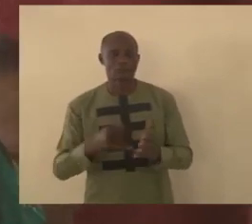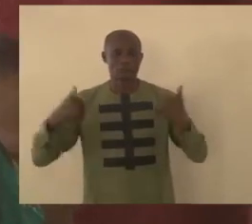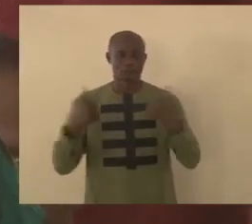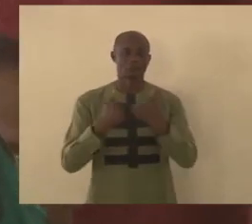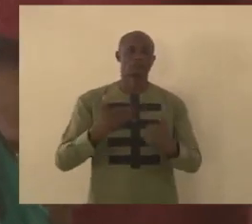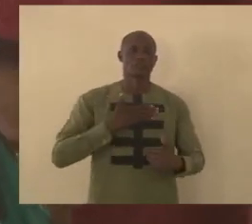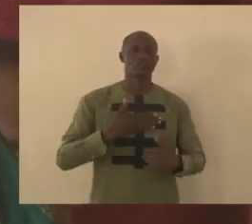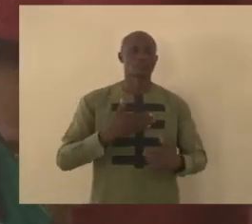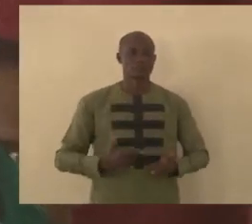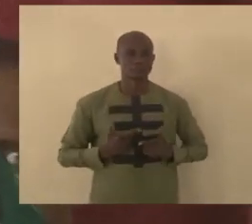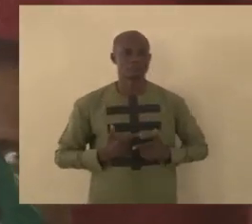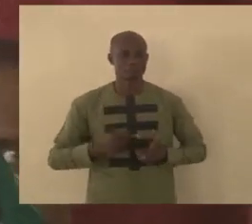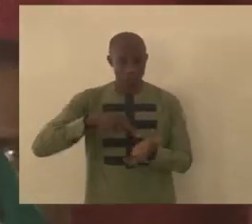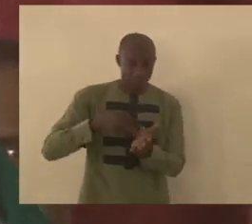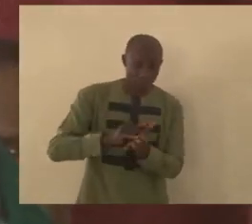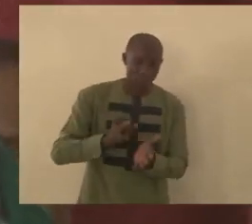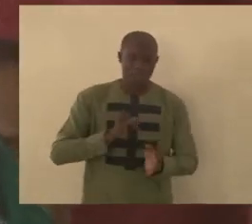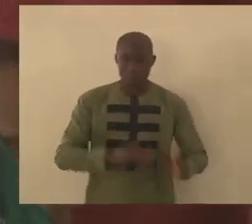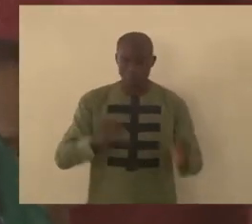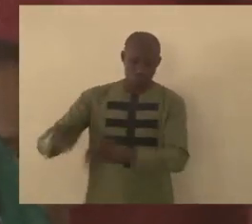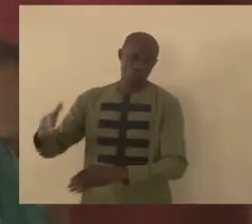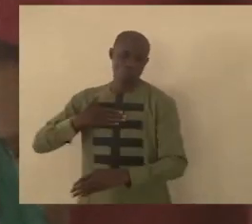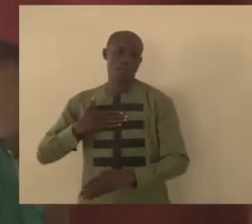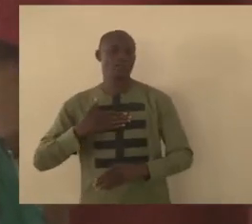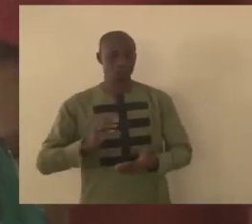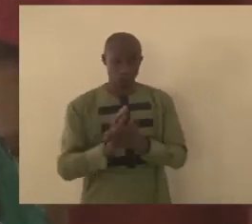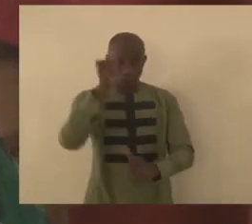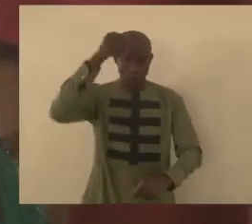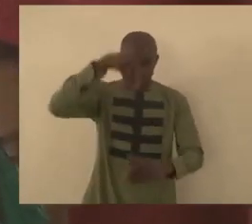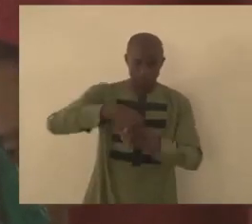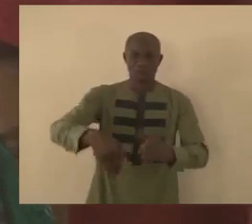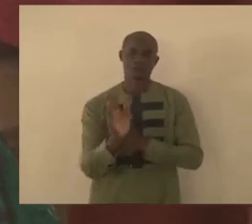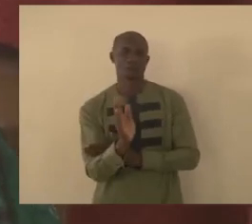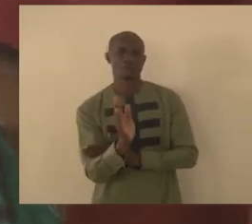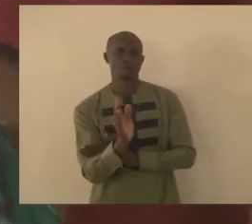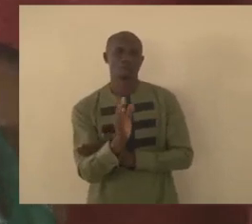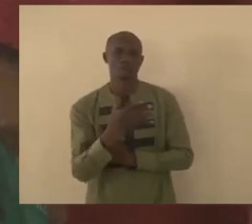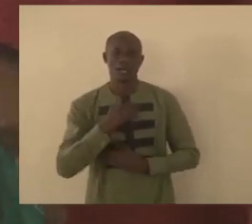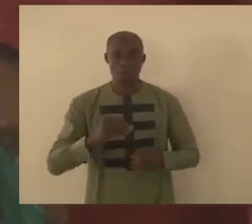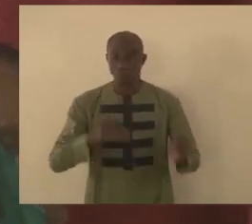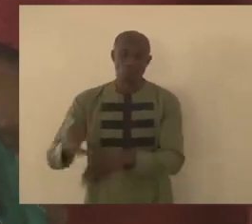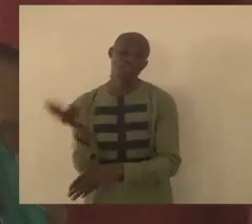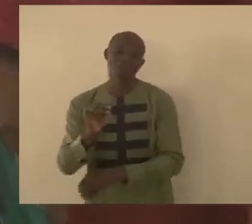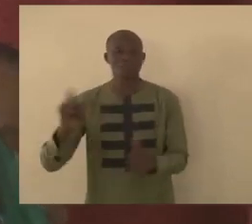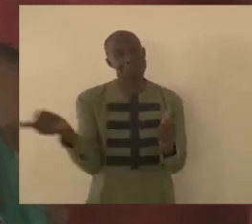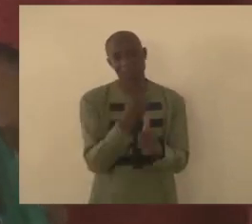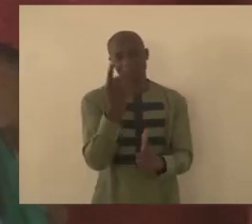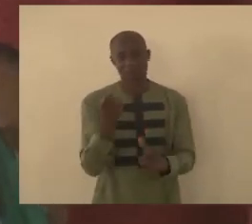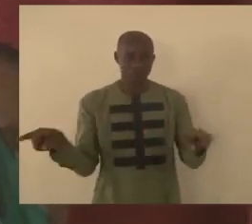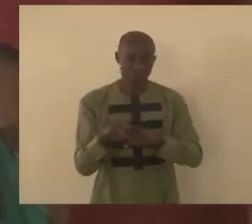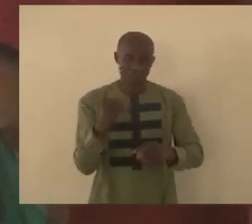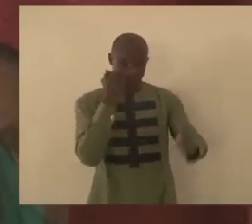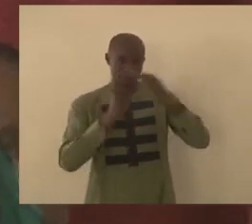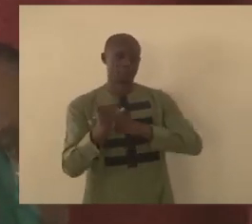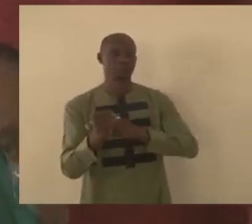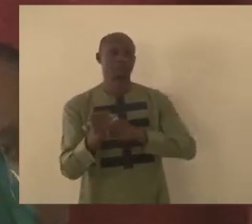of my life? Really, it means that I place my absolute trust in God in everything I do daily. And I put him first. You know,